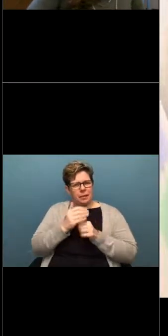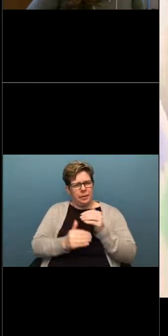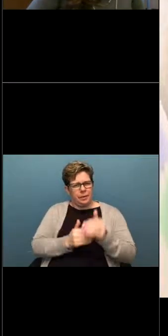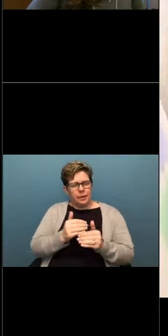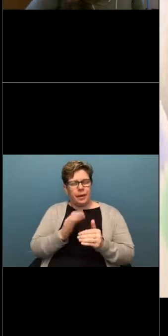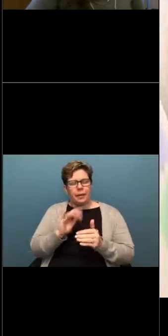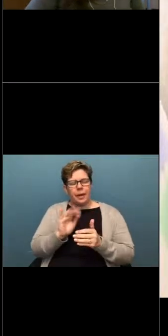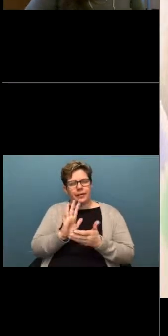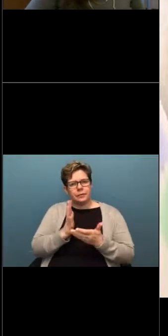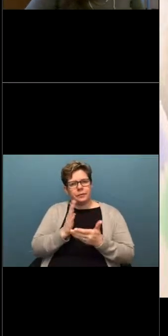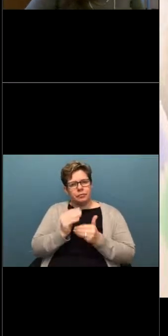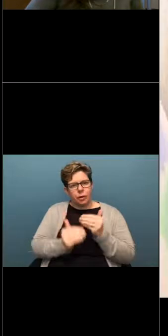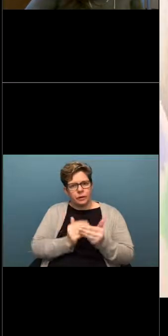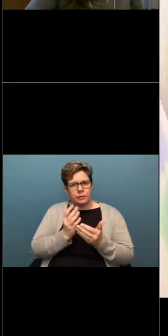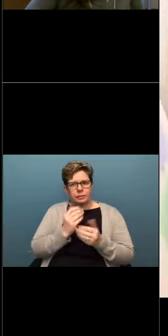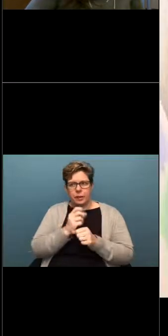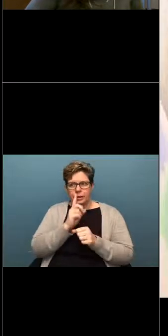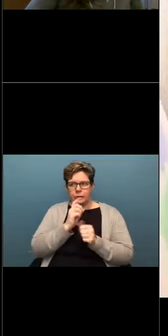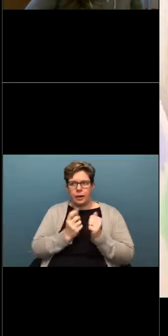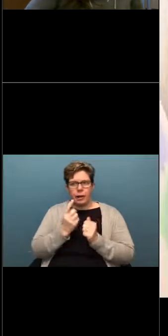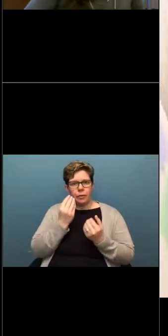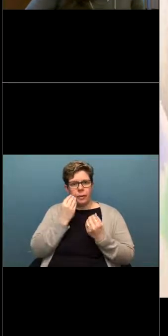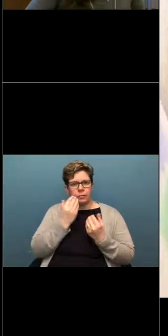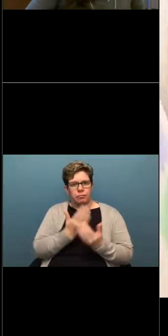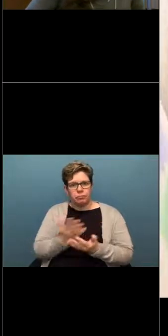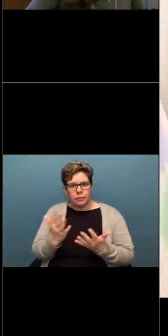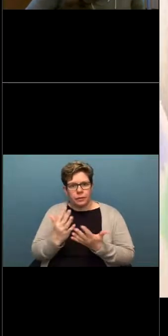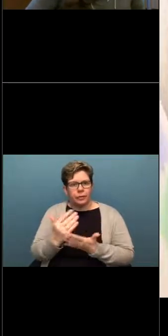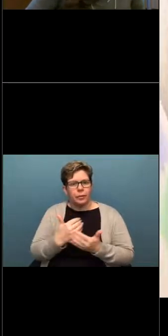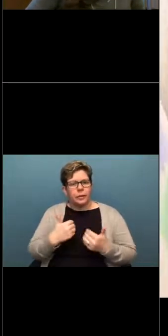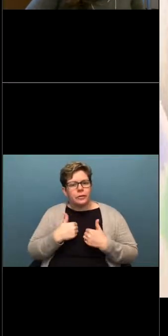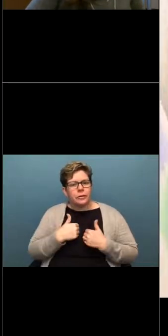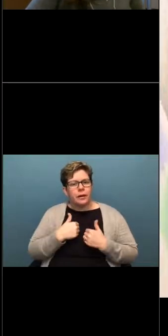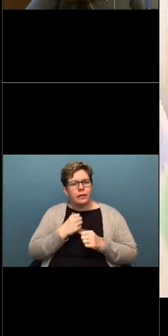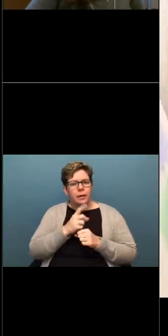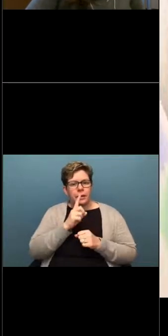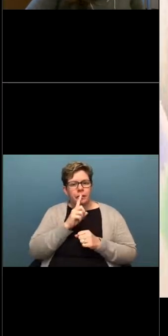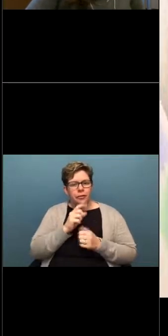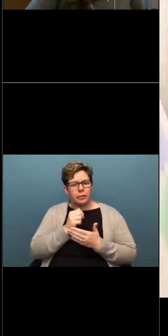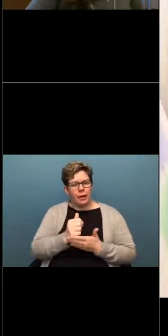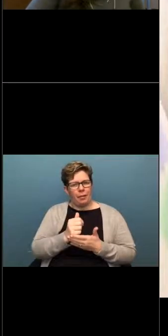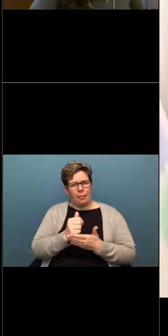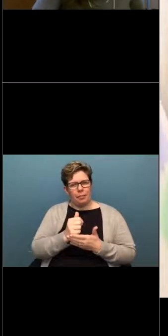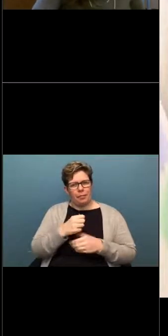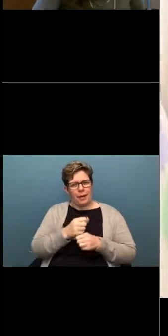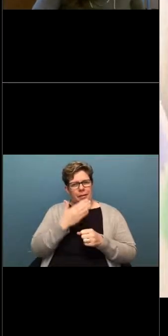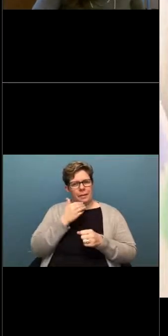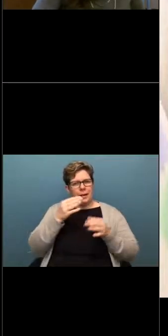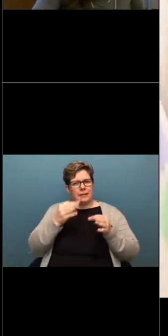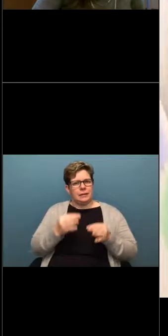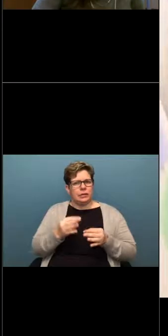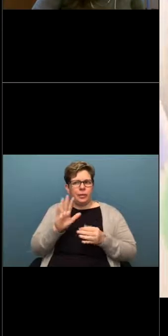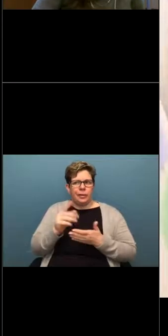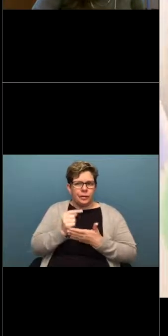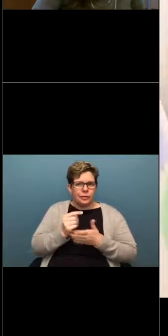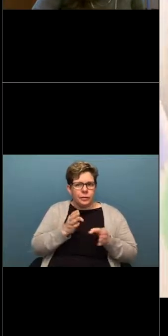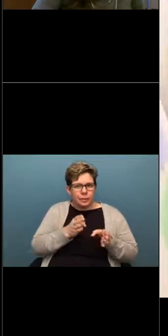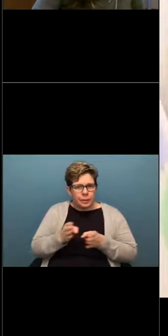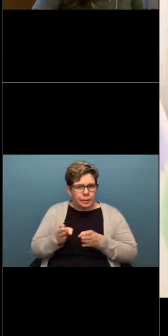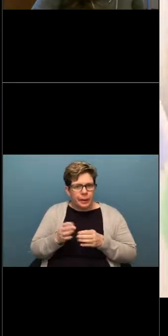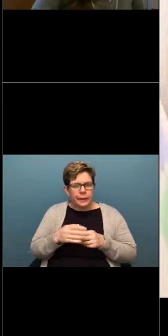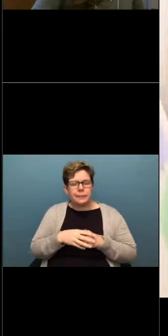people informed with objective information, help them make the best decisions they can about the treatment plan that's right for